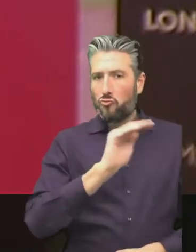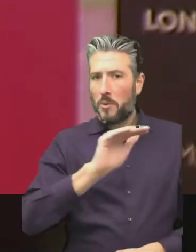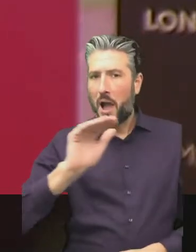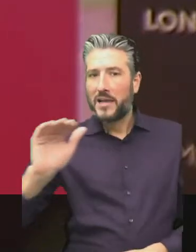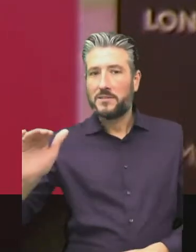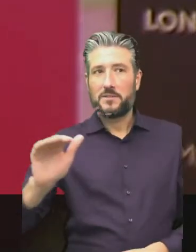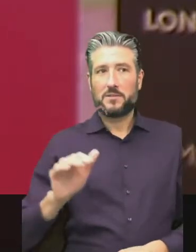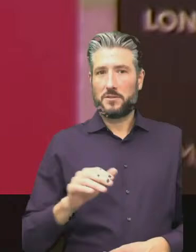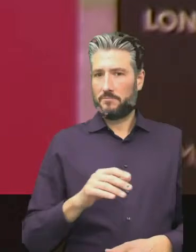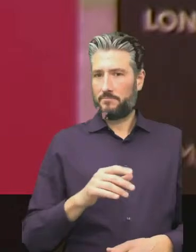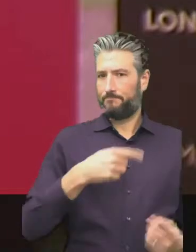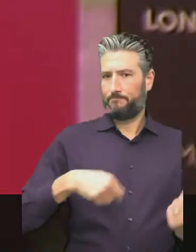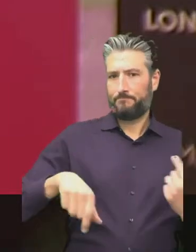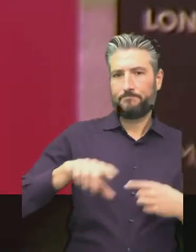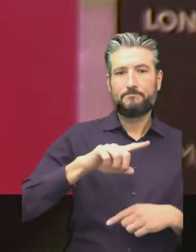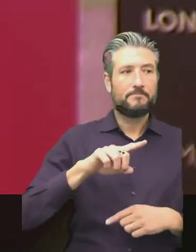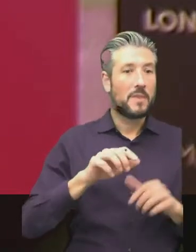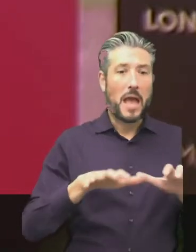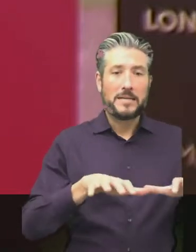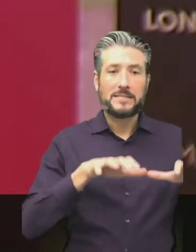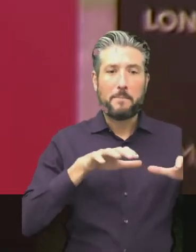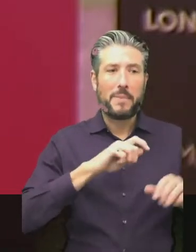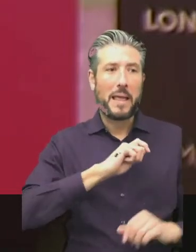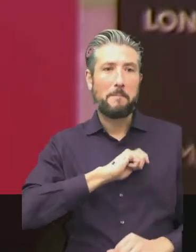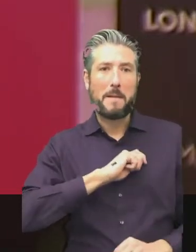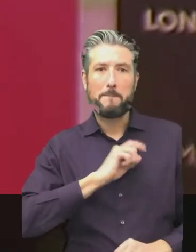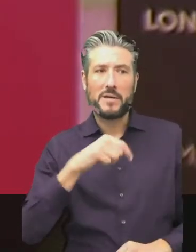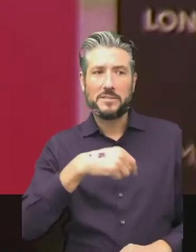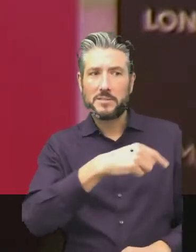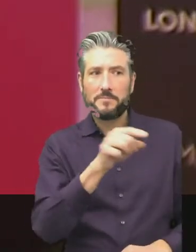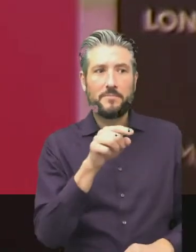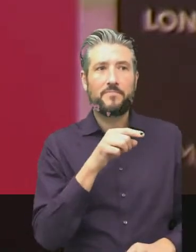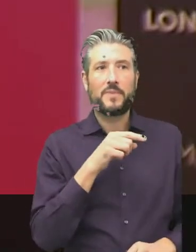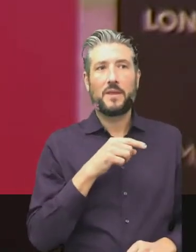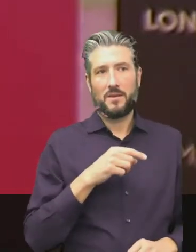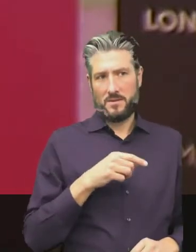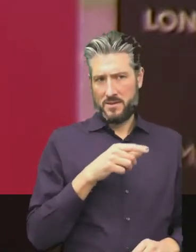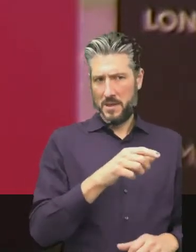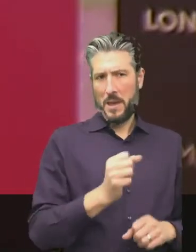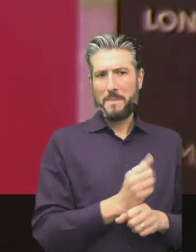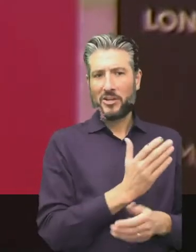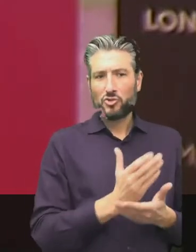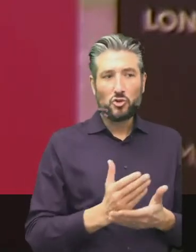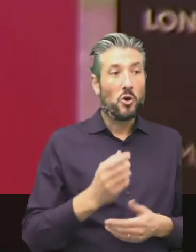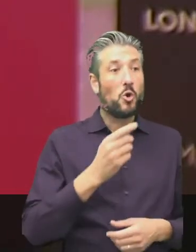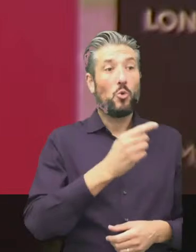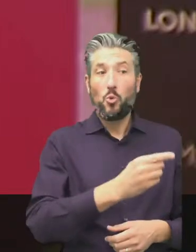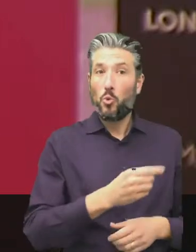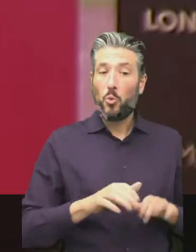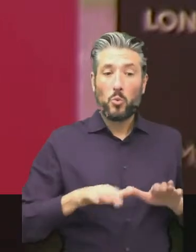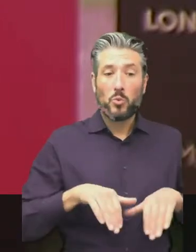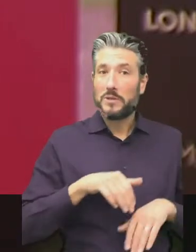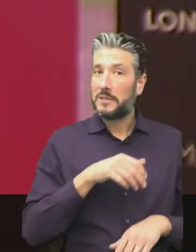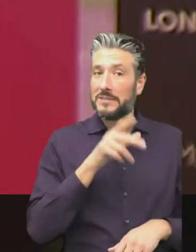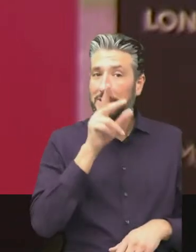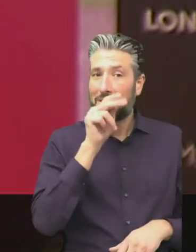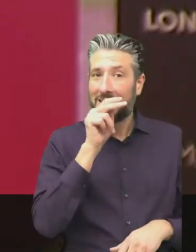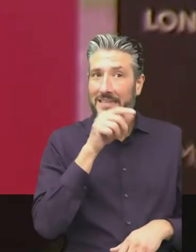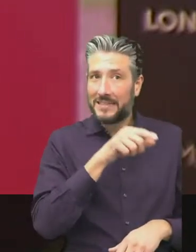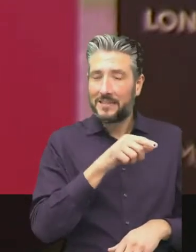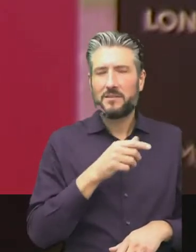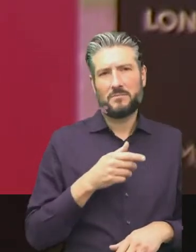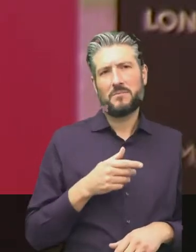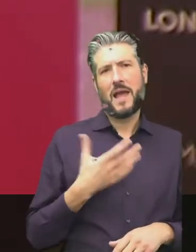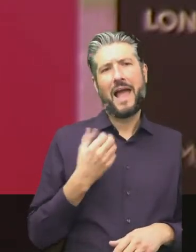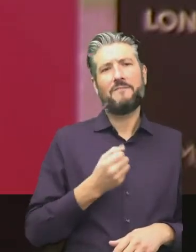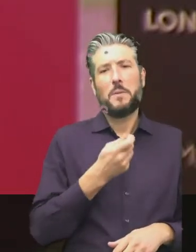everyone, assembly members, to make sure that when you're not speaking, please put your microphones on